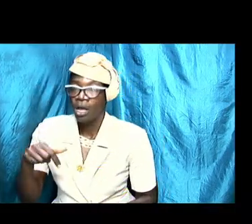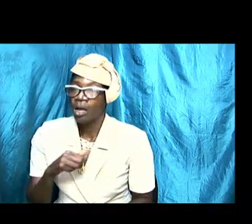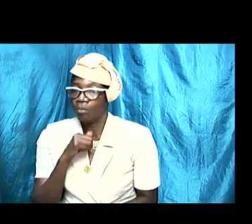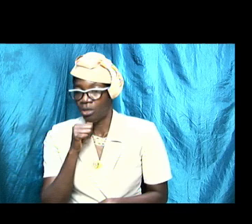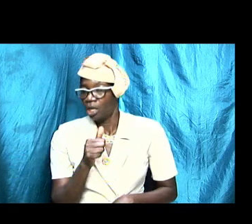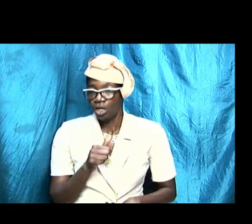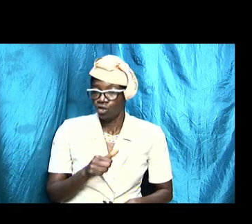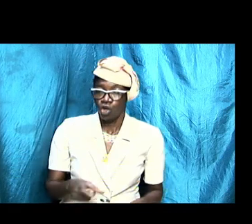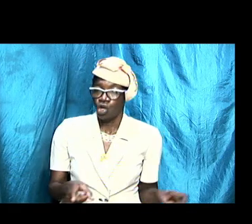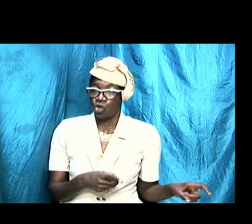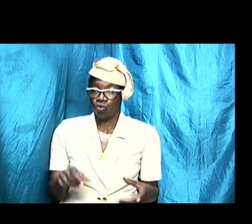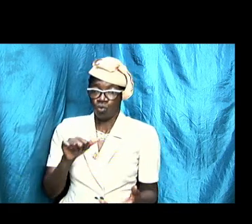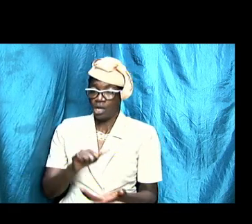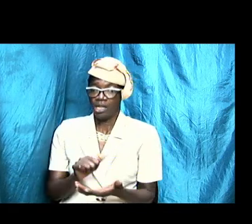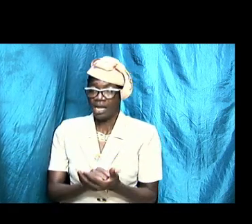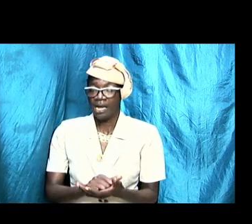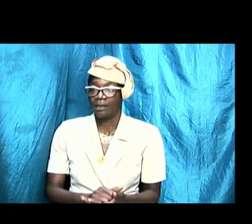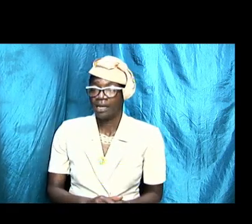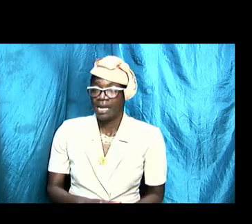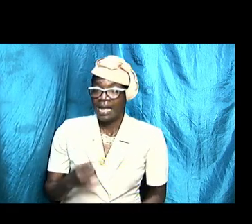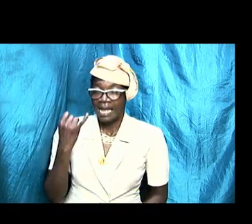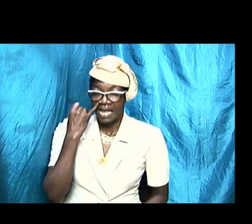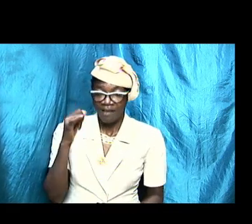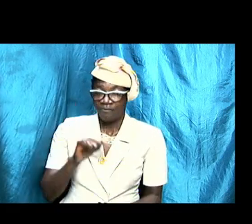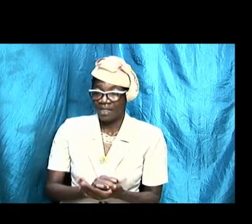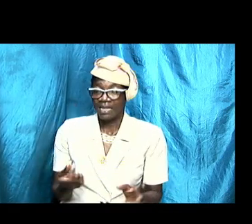that and not put up with that and if that is going to be there I am gone